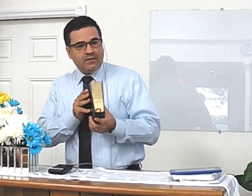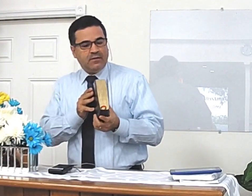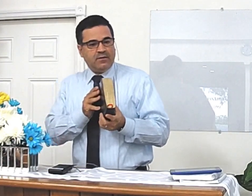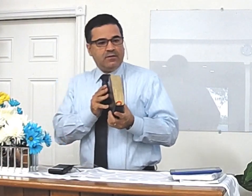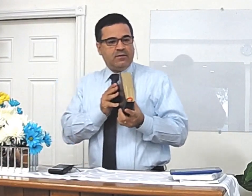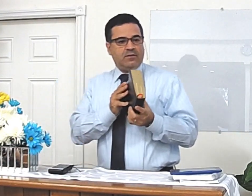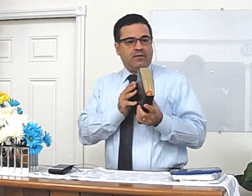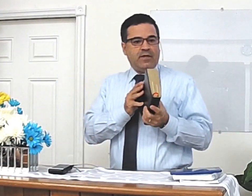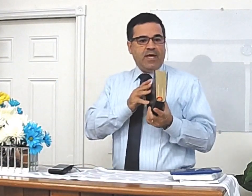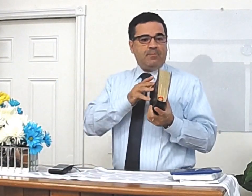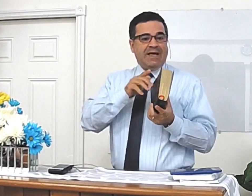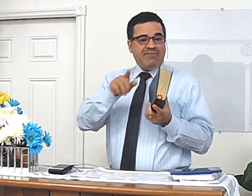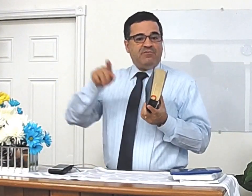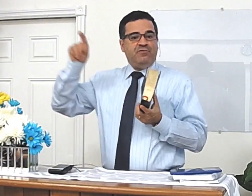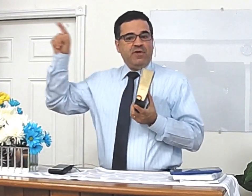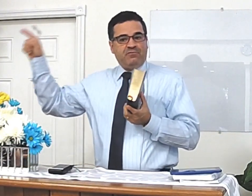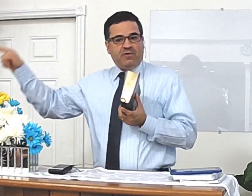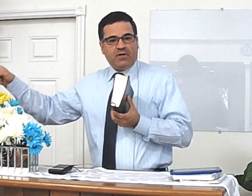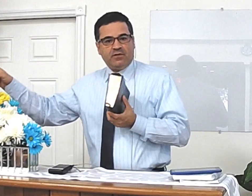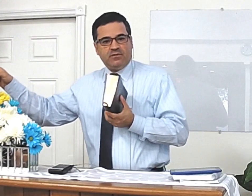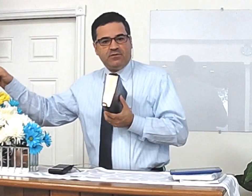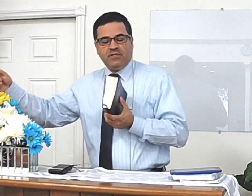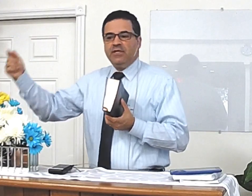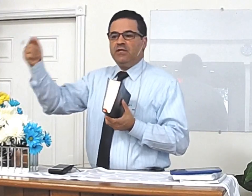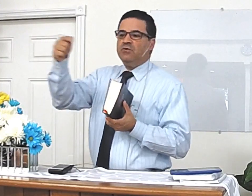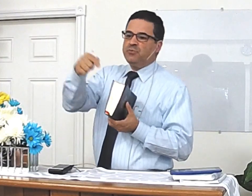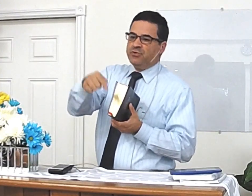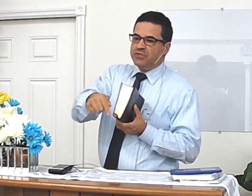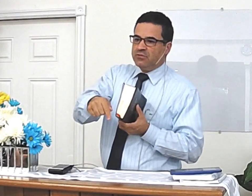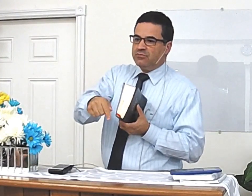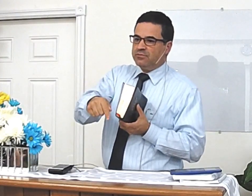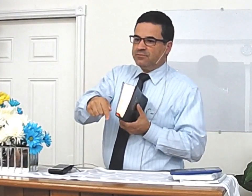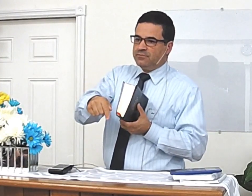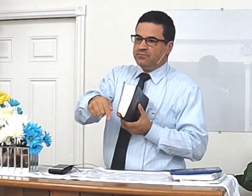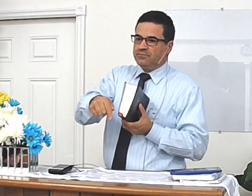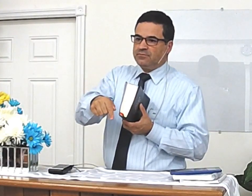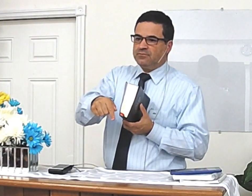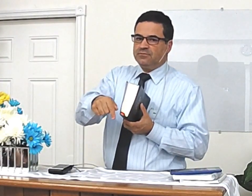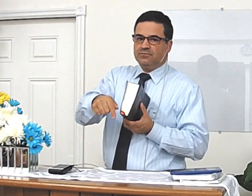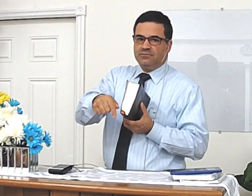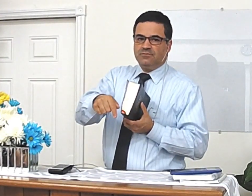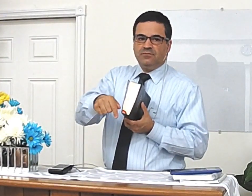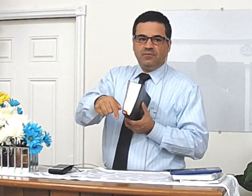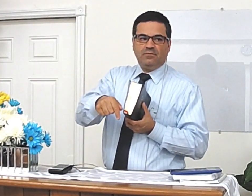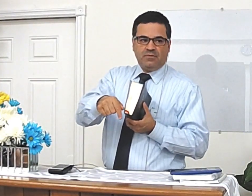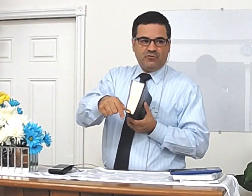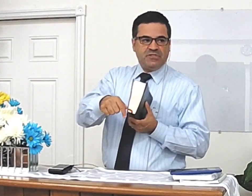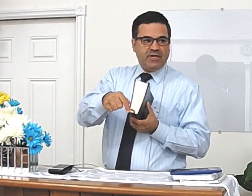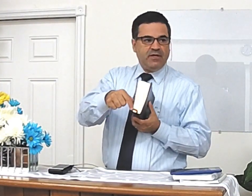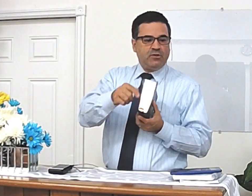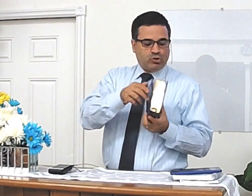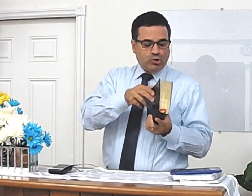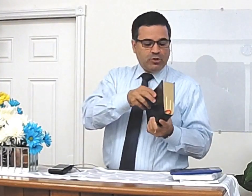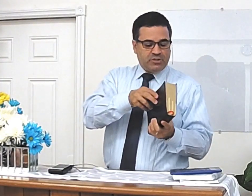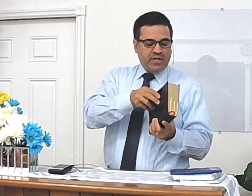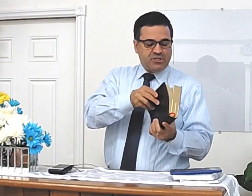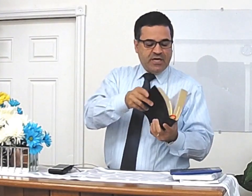order for you to turn it into the living word, you need to have the Holy Spirit.